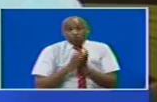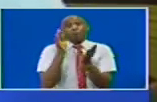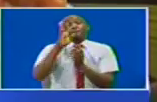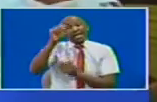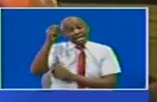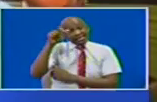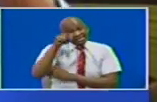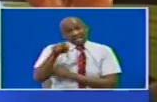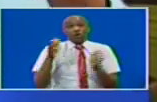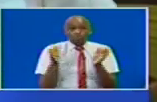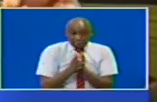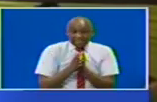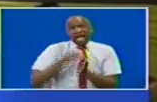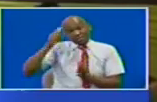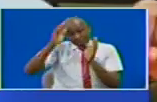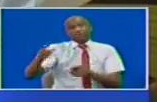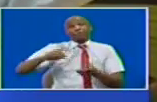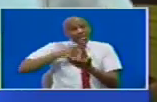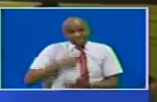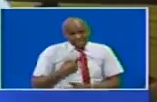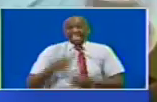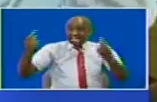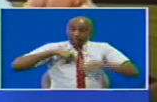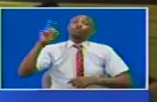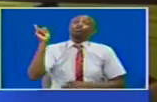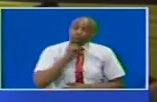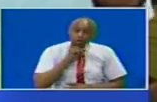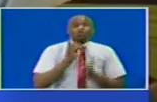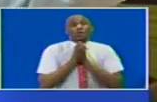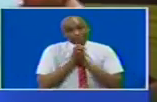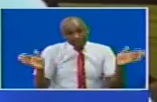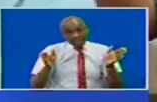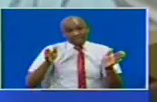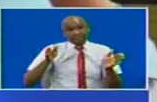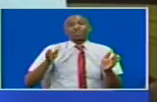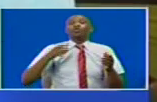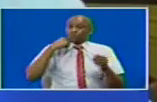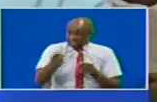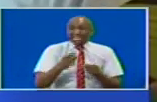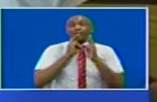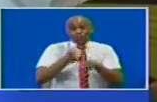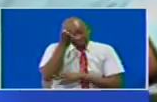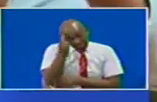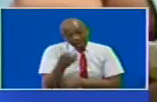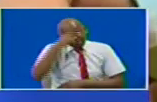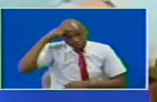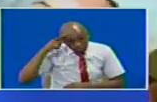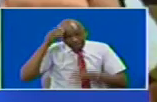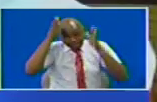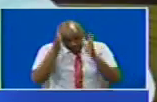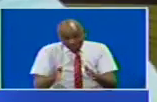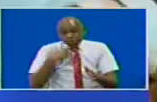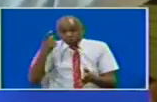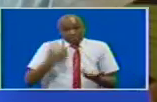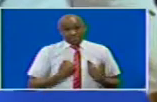Gedhi, ama nililipwa na Josephine Kabura, come tomorrow to the public and present that report, because the person you are